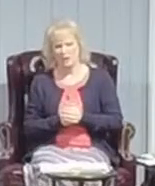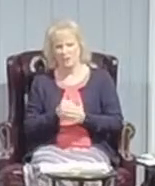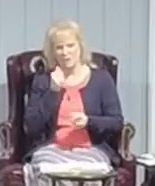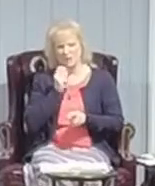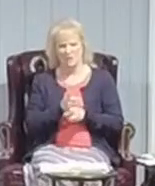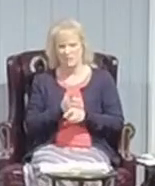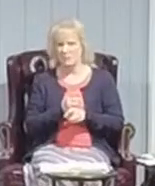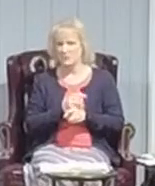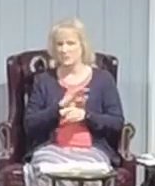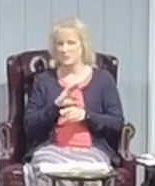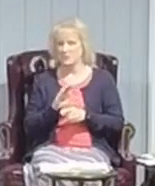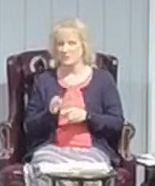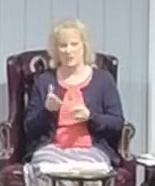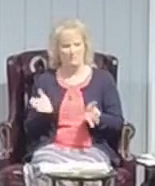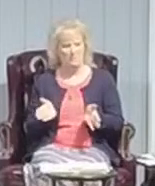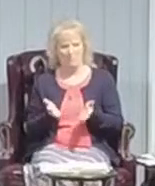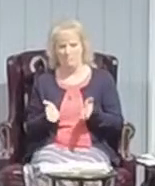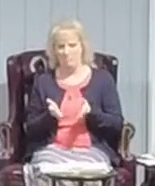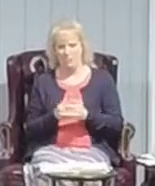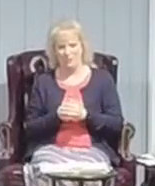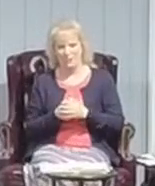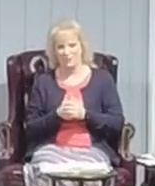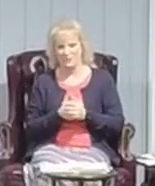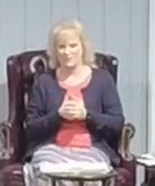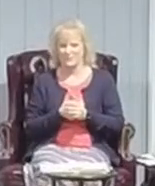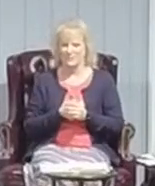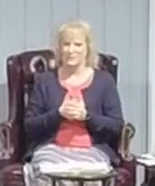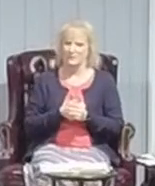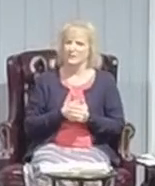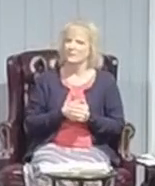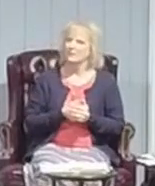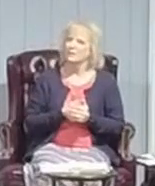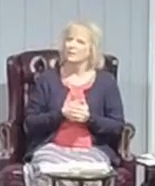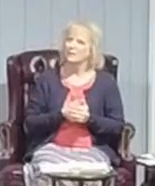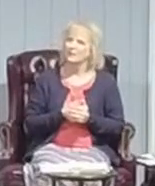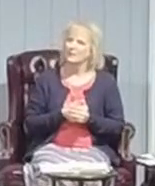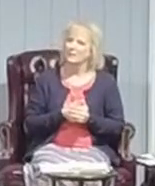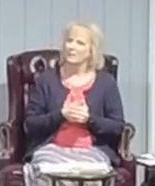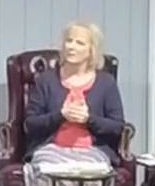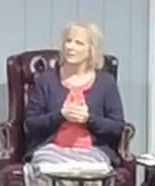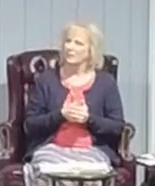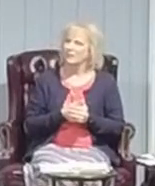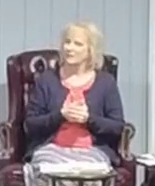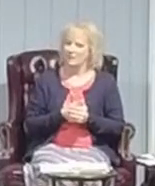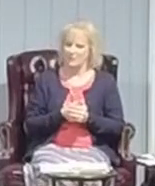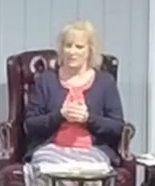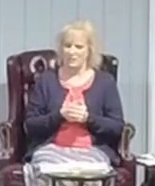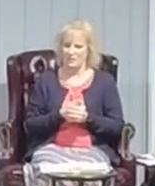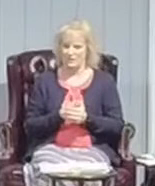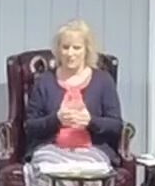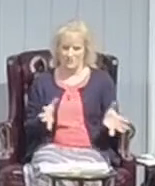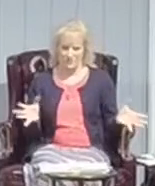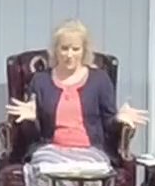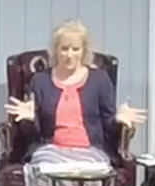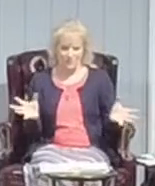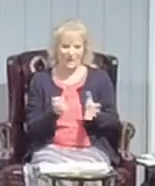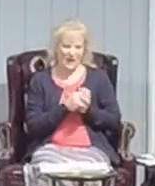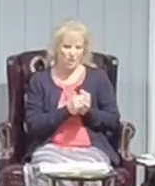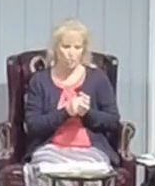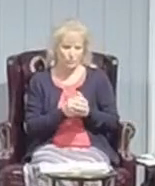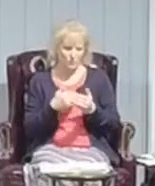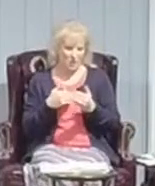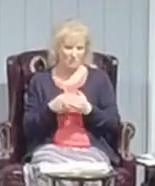Sisters never are very encouraging when you're playing ball. The catcher behind you is saying, strike